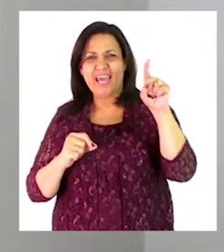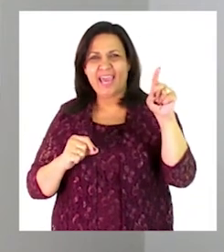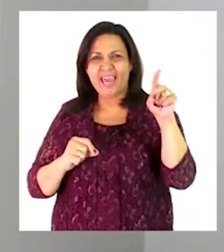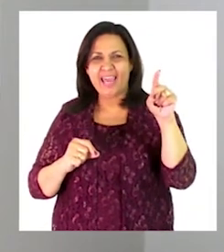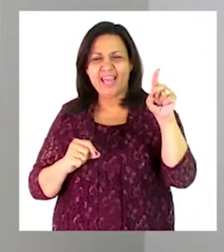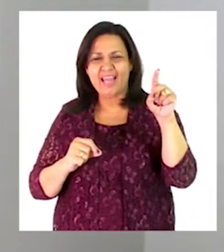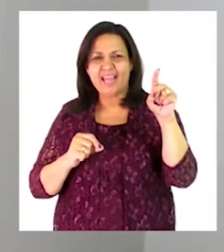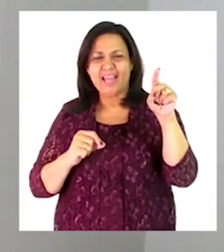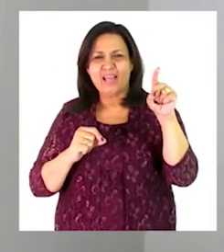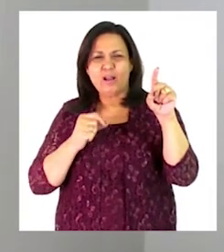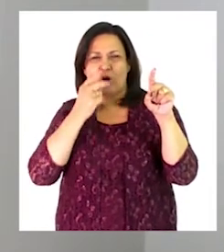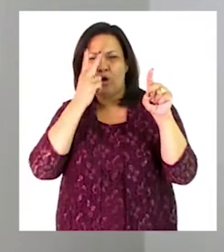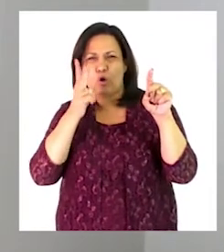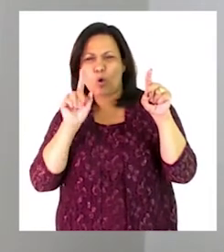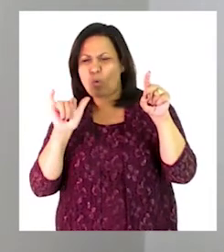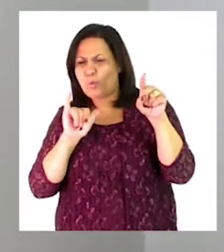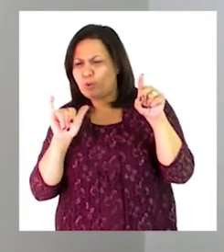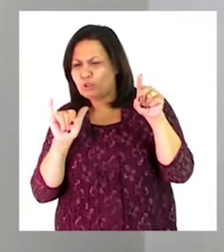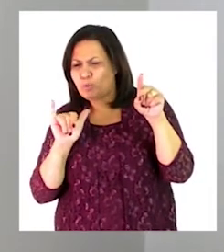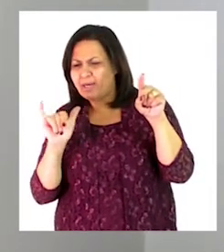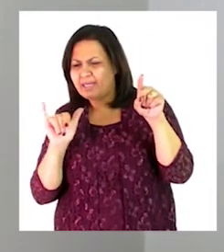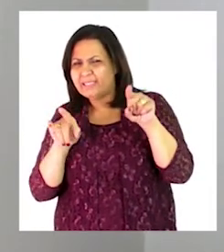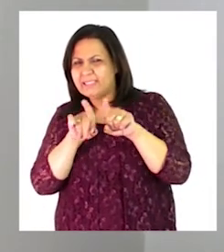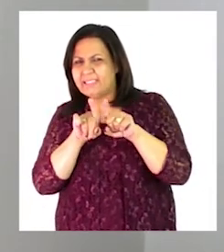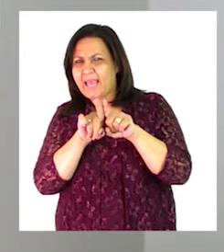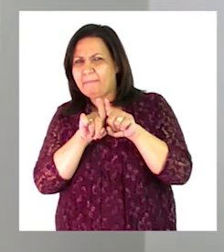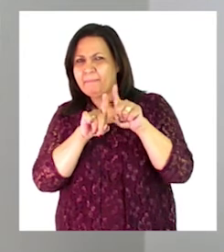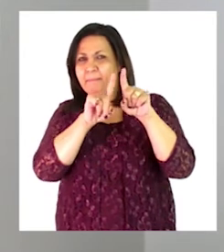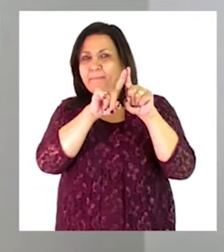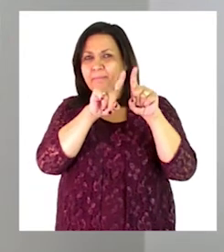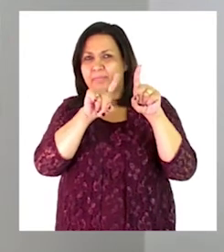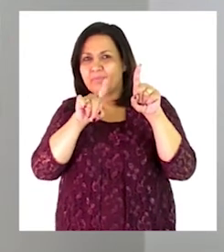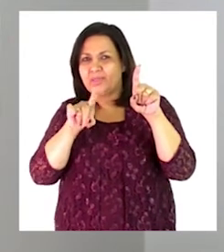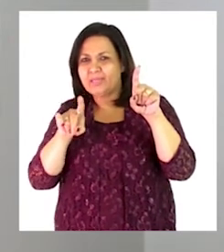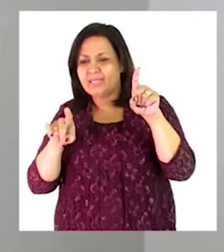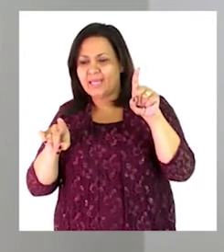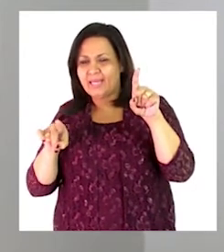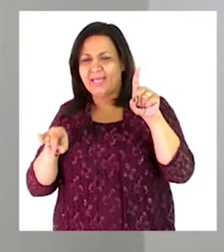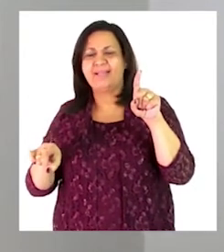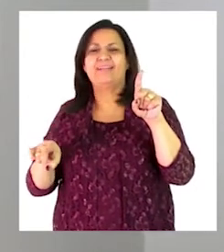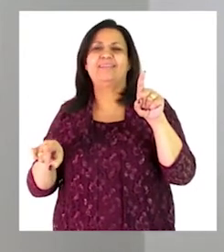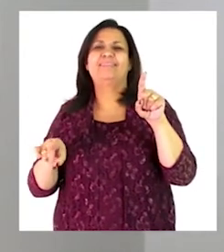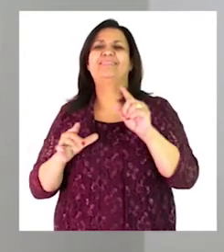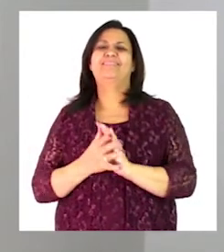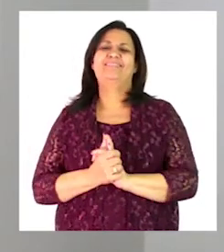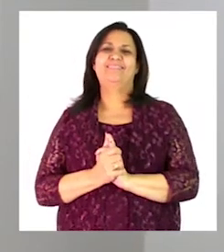on top and on the left side of the page. Now let's look